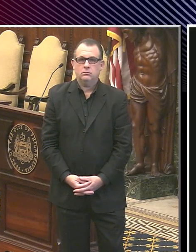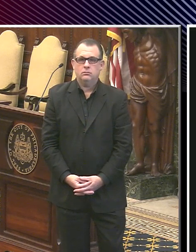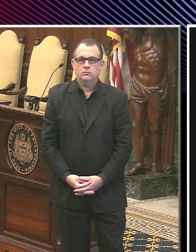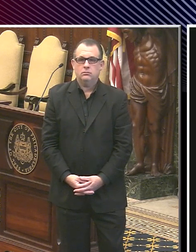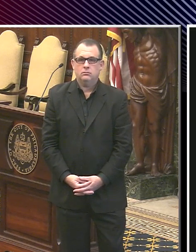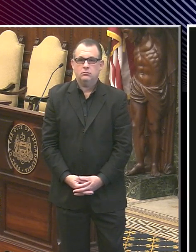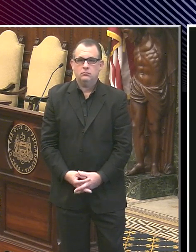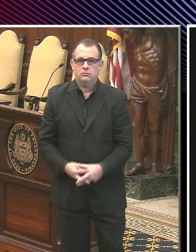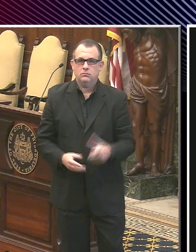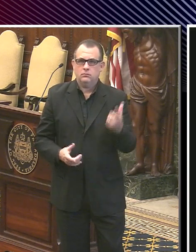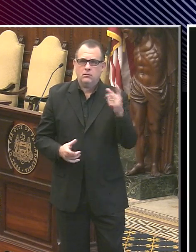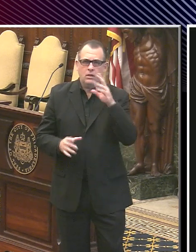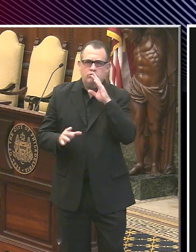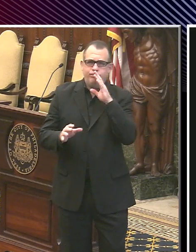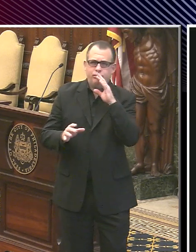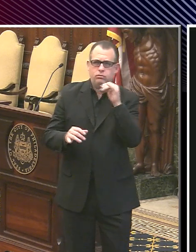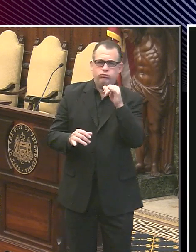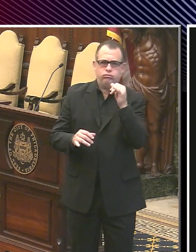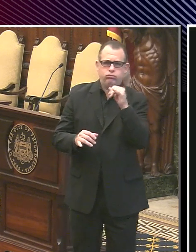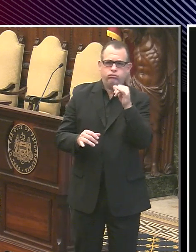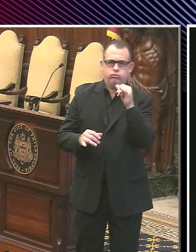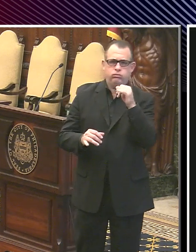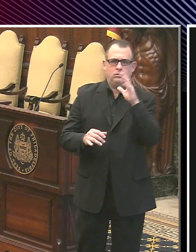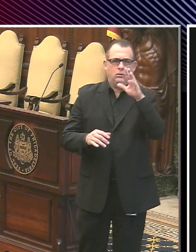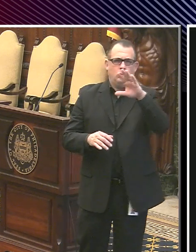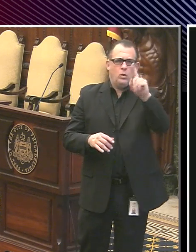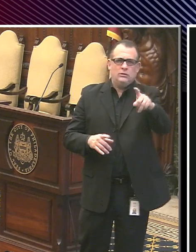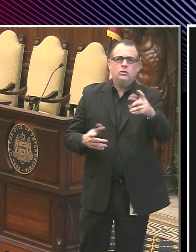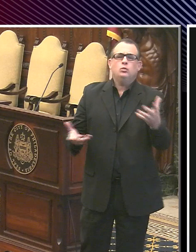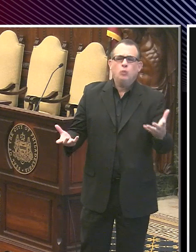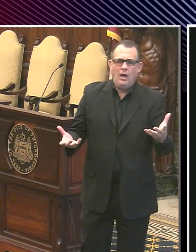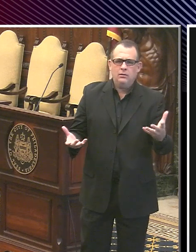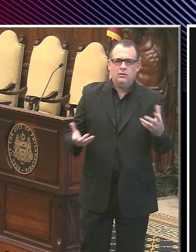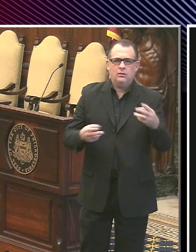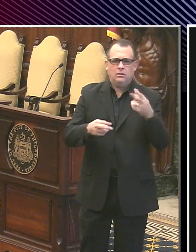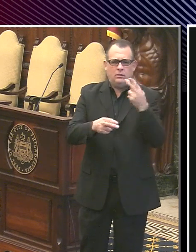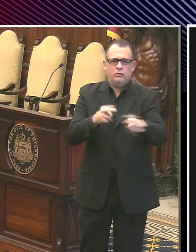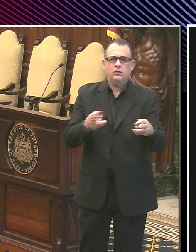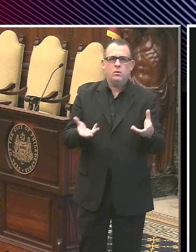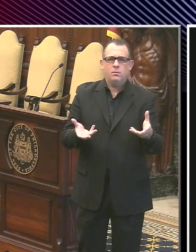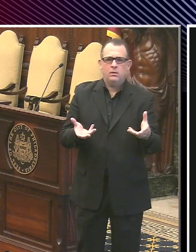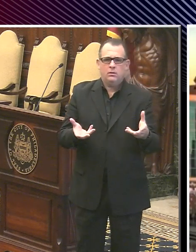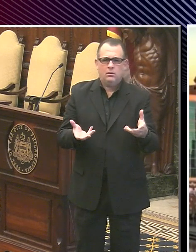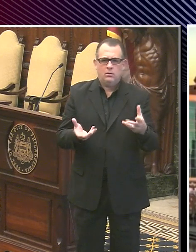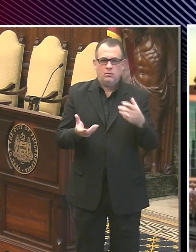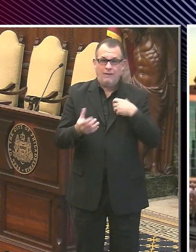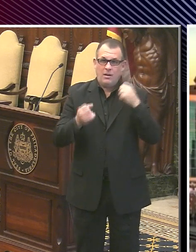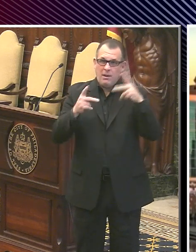out of time, so we really need a quick question, okay? We have other people with questions, so please.